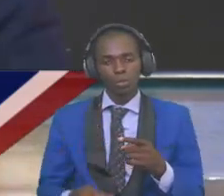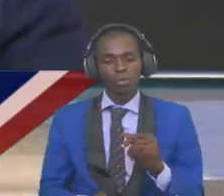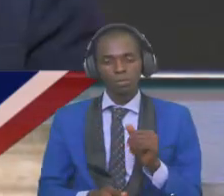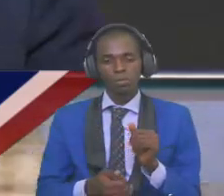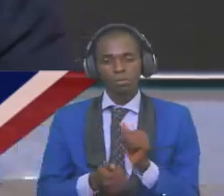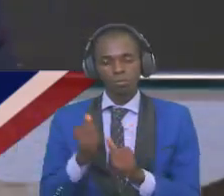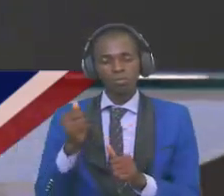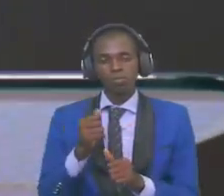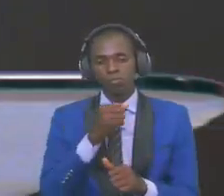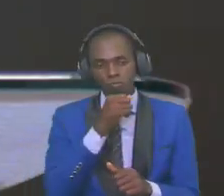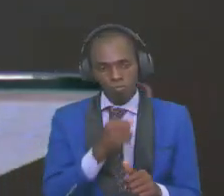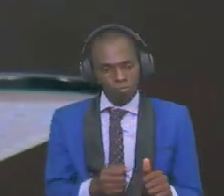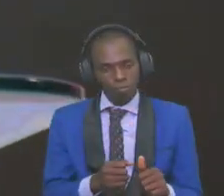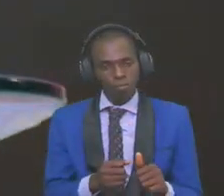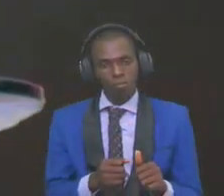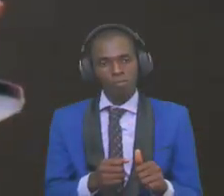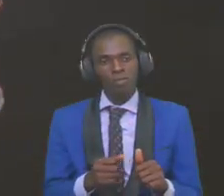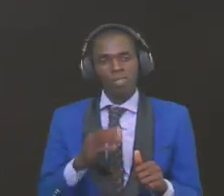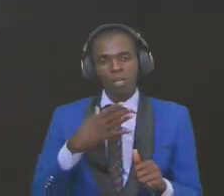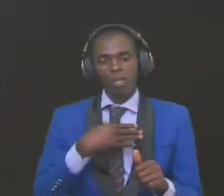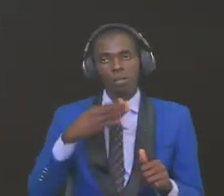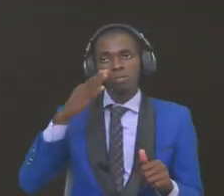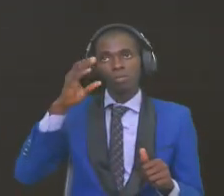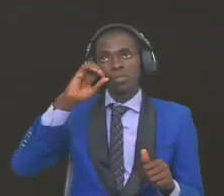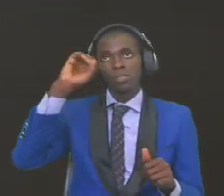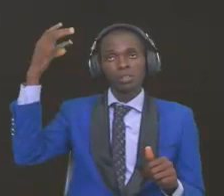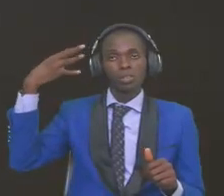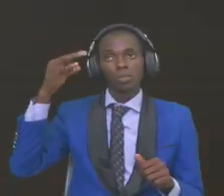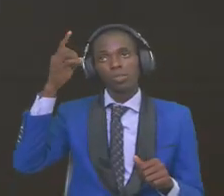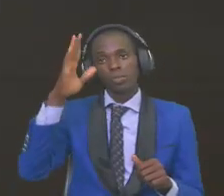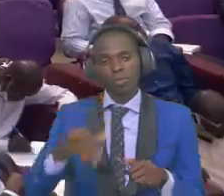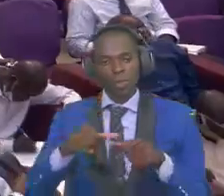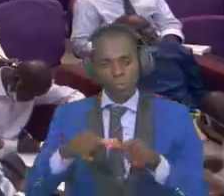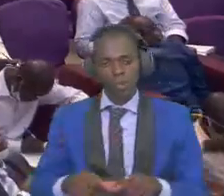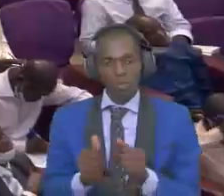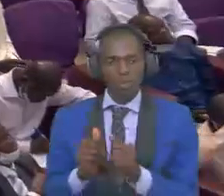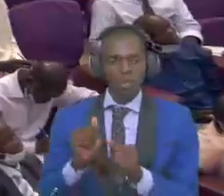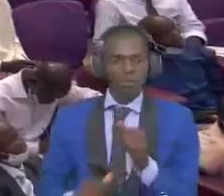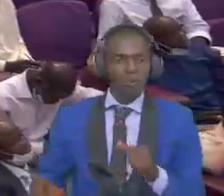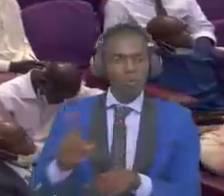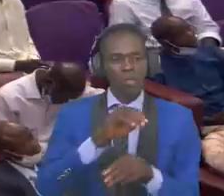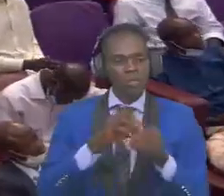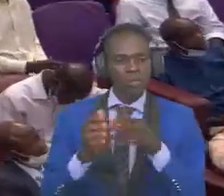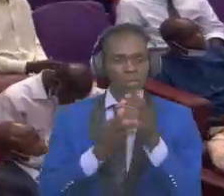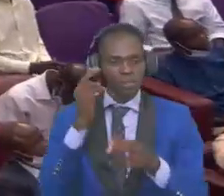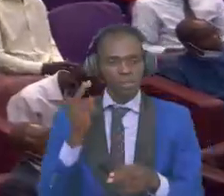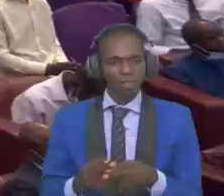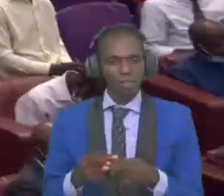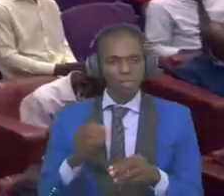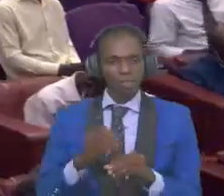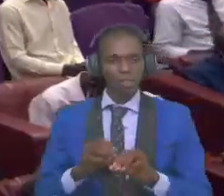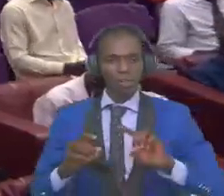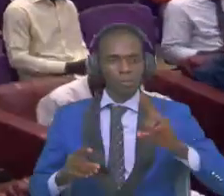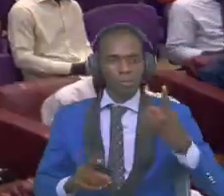and the grace of God will abide with everyone, in Jesus' name. First Corinthians